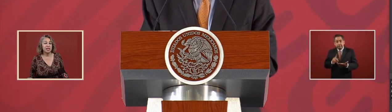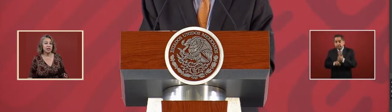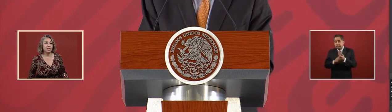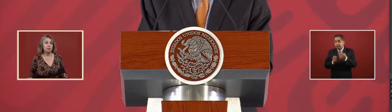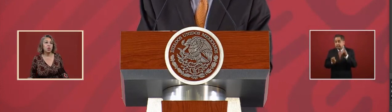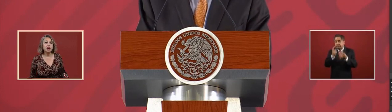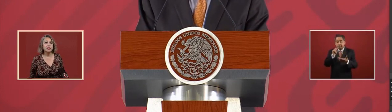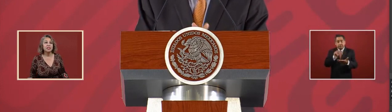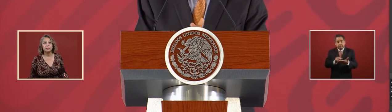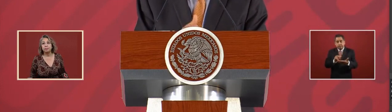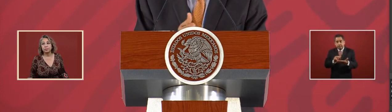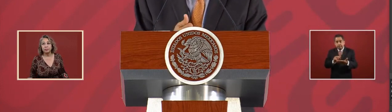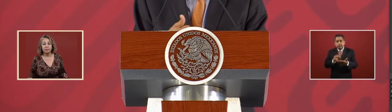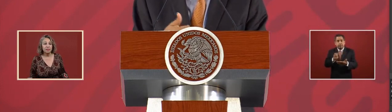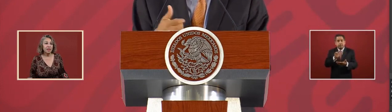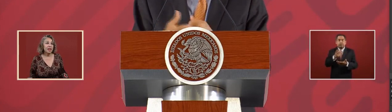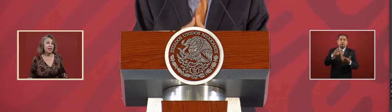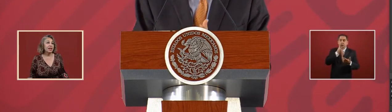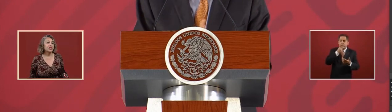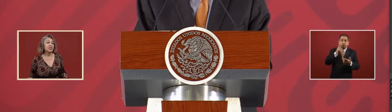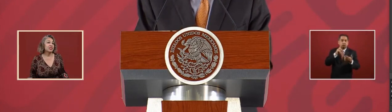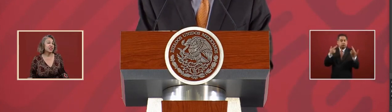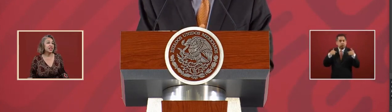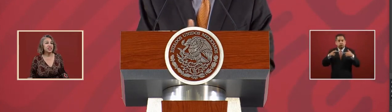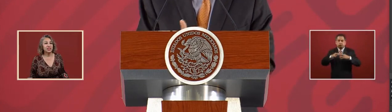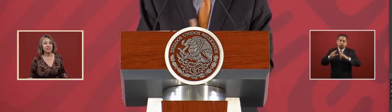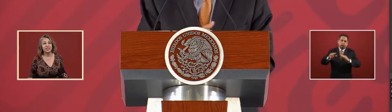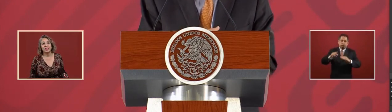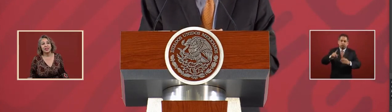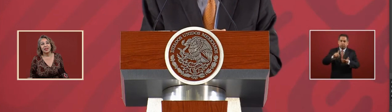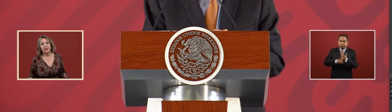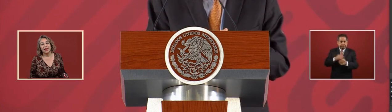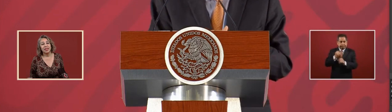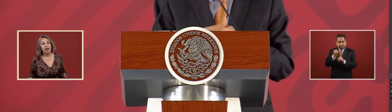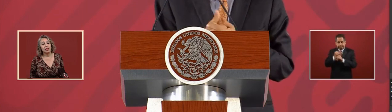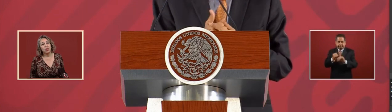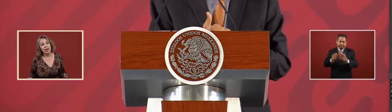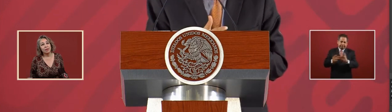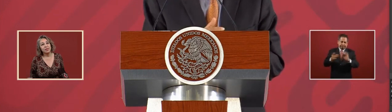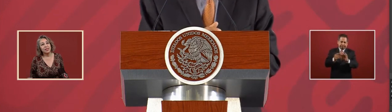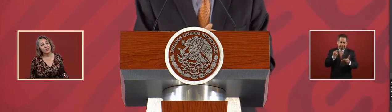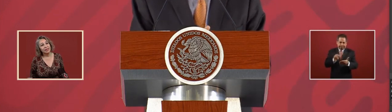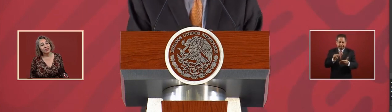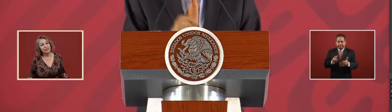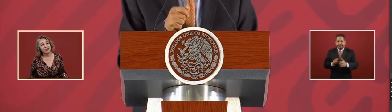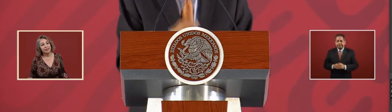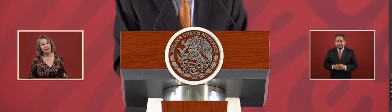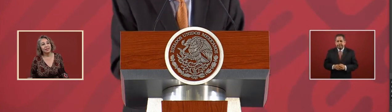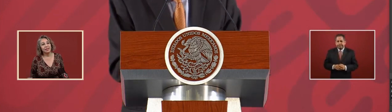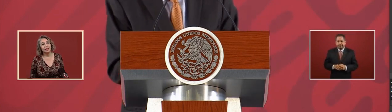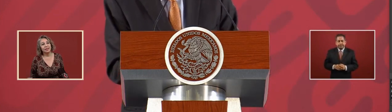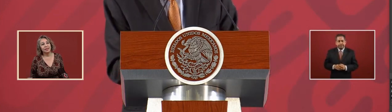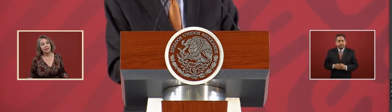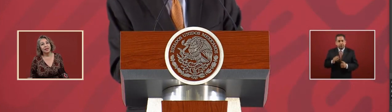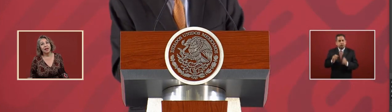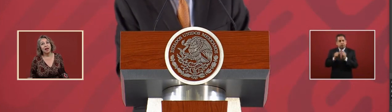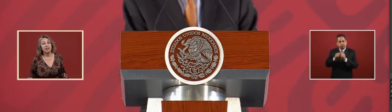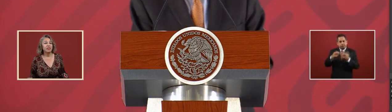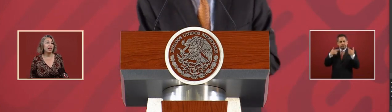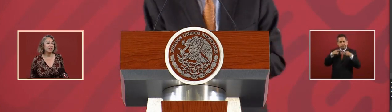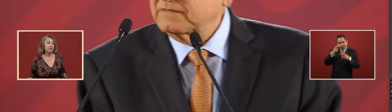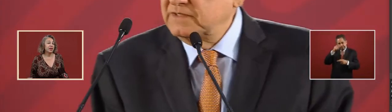terms, and words. Maestras, maestros, so there's teachers en las redes, in the, on the webs de